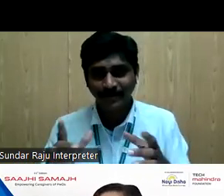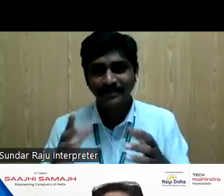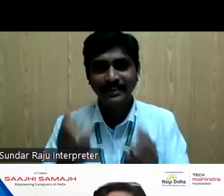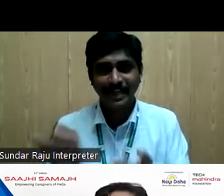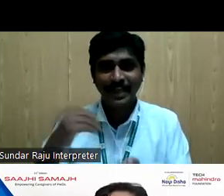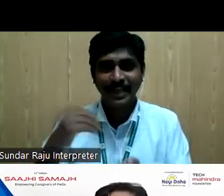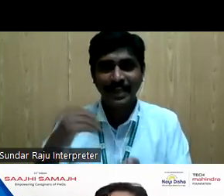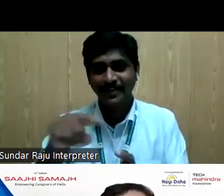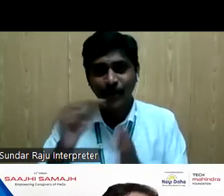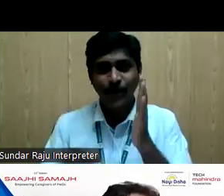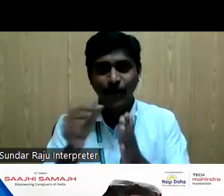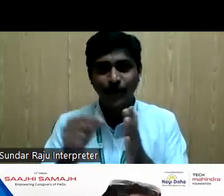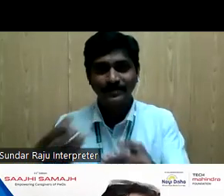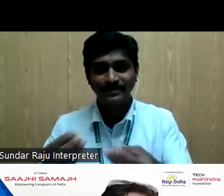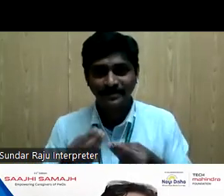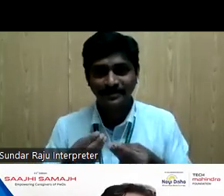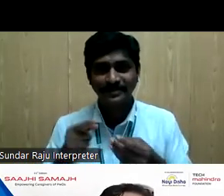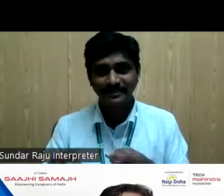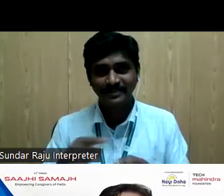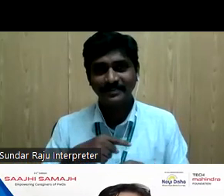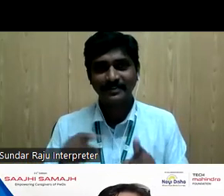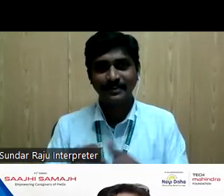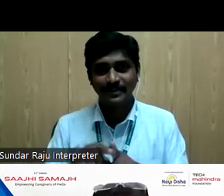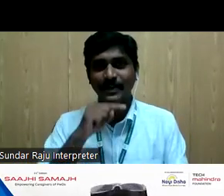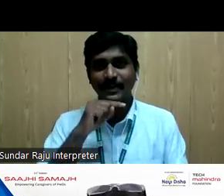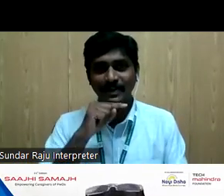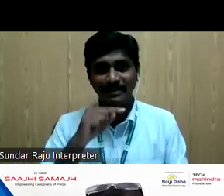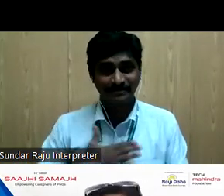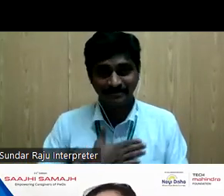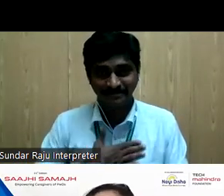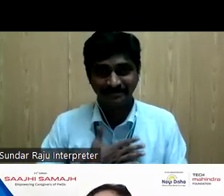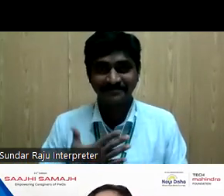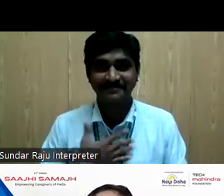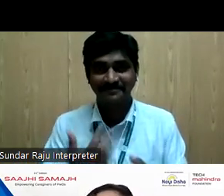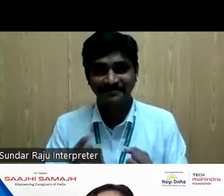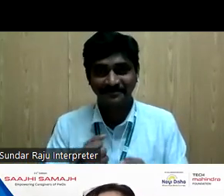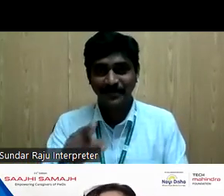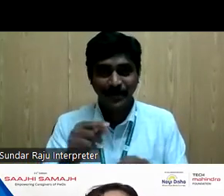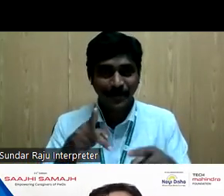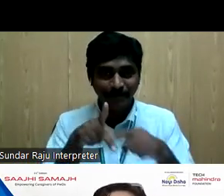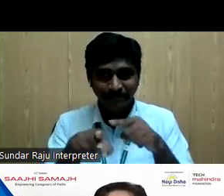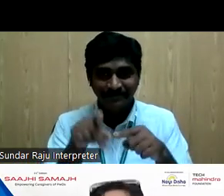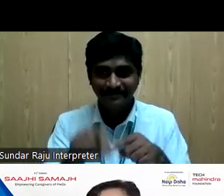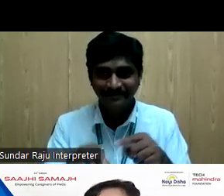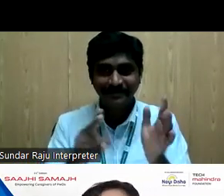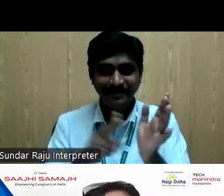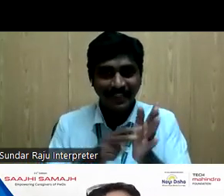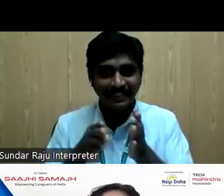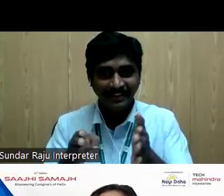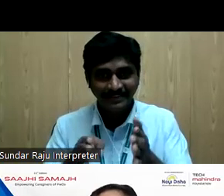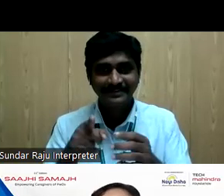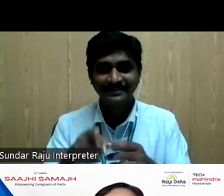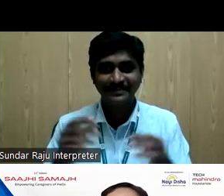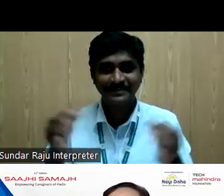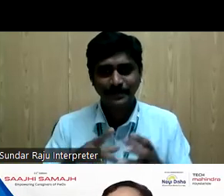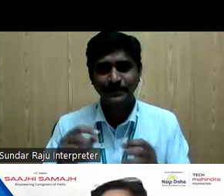and this partnership. I'm so glad that we are able to launch the compendium today. And definitely we have a lot of